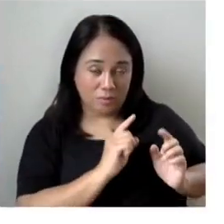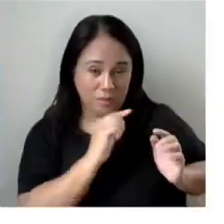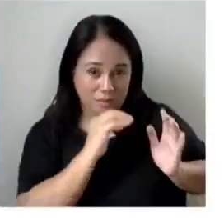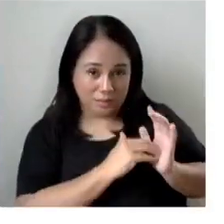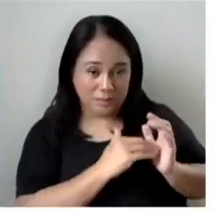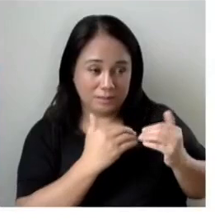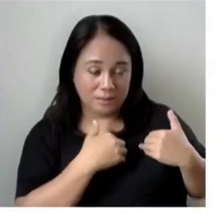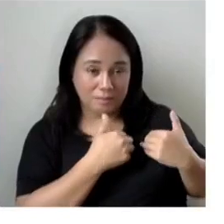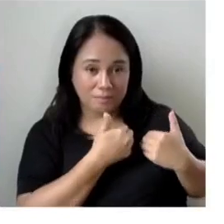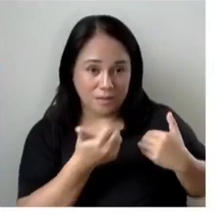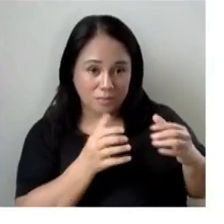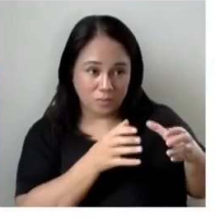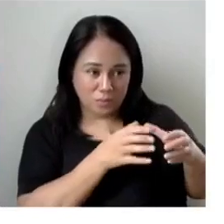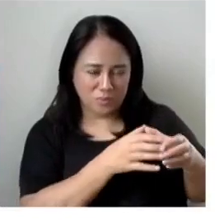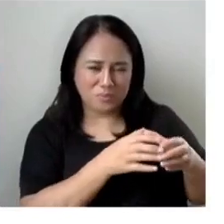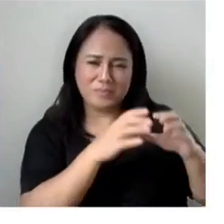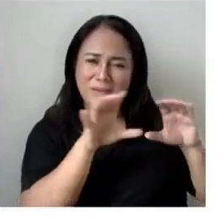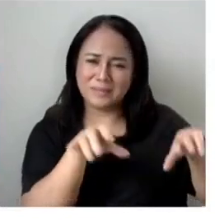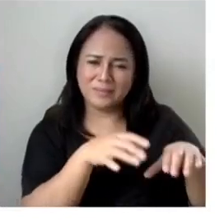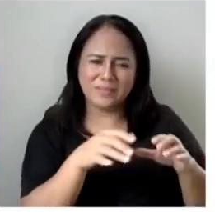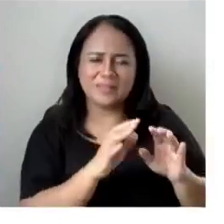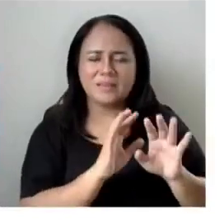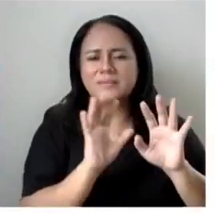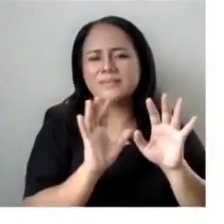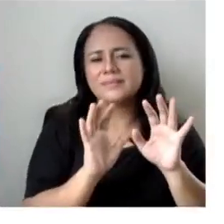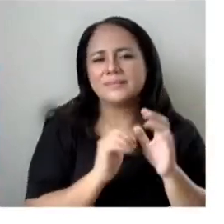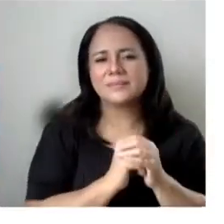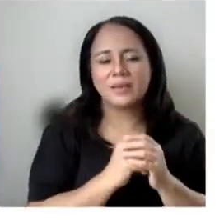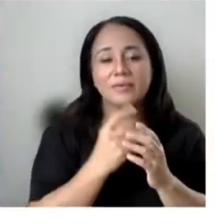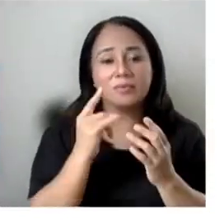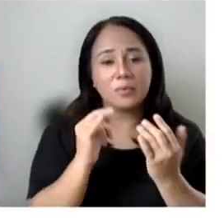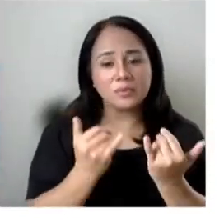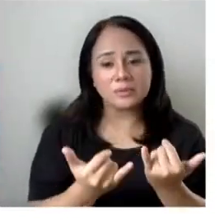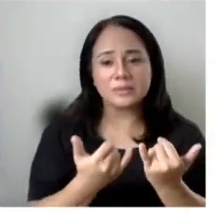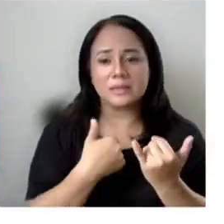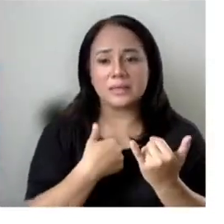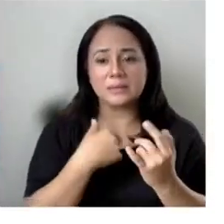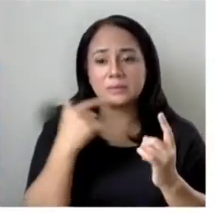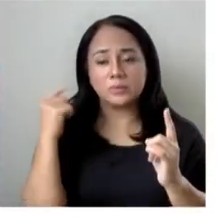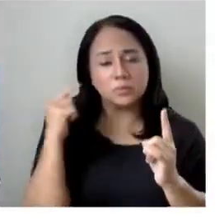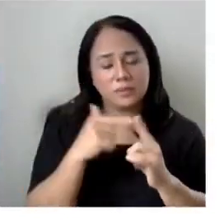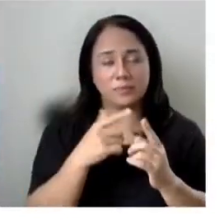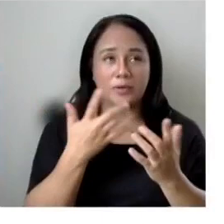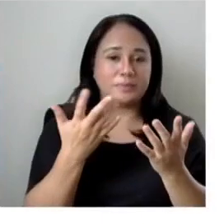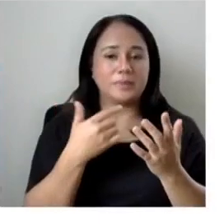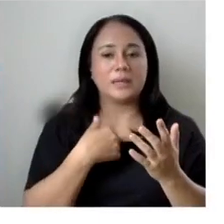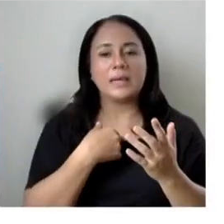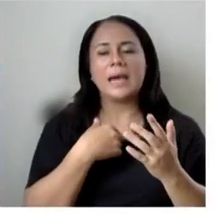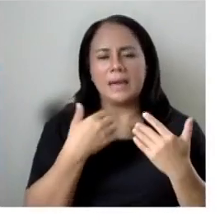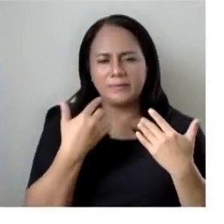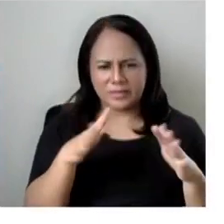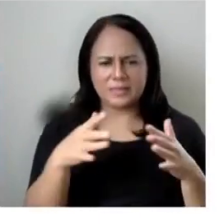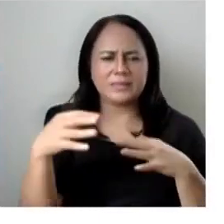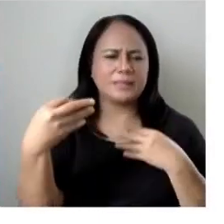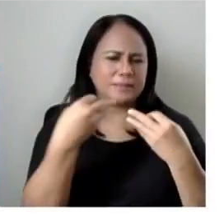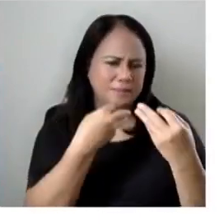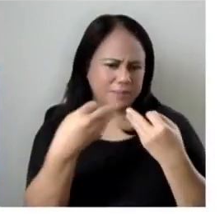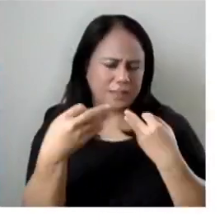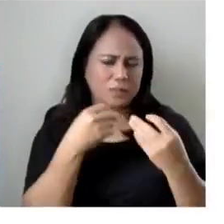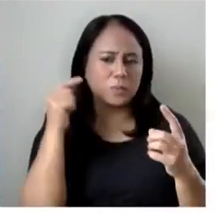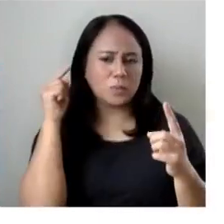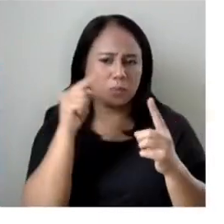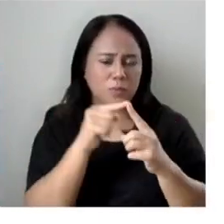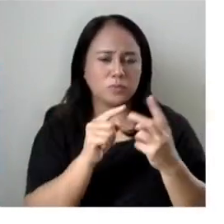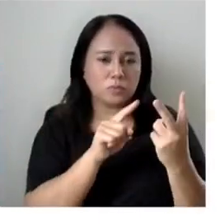to support this at this time. If the objective, Carmina, well, they have explained to us that the objective is two